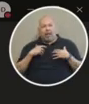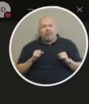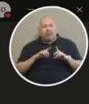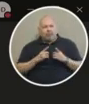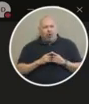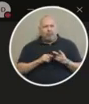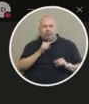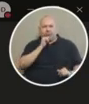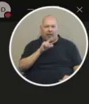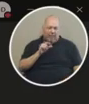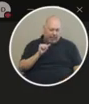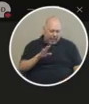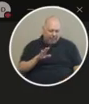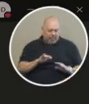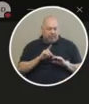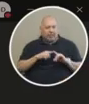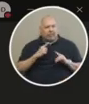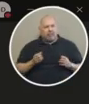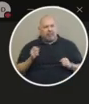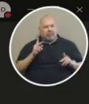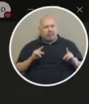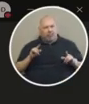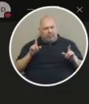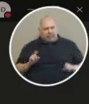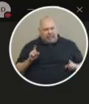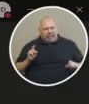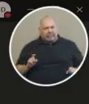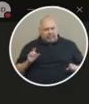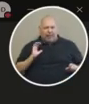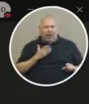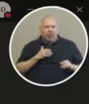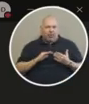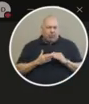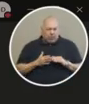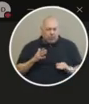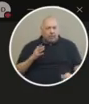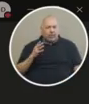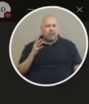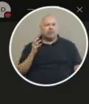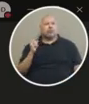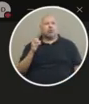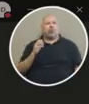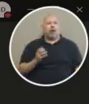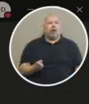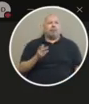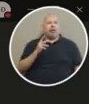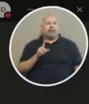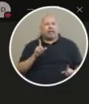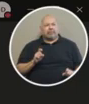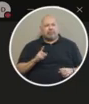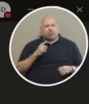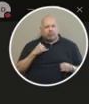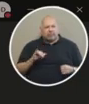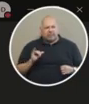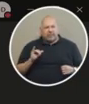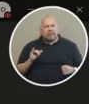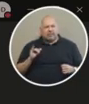and the private labs, to understand how many people have been tested in total in our community, and then how many tests are